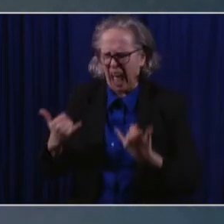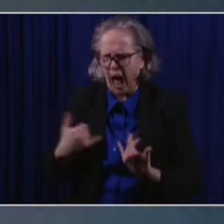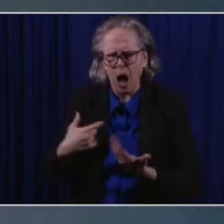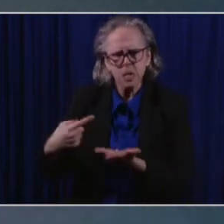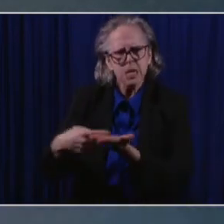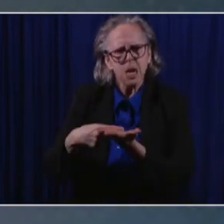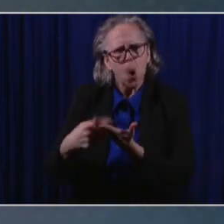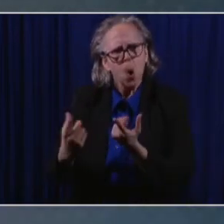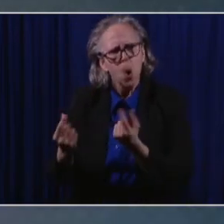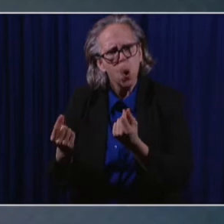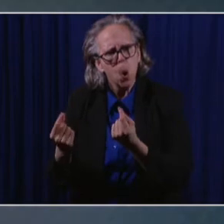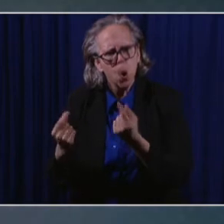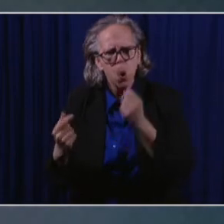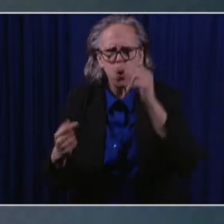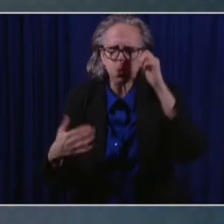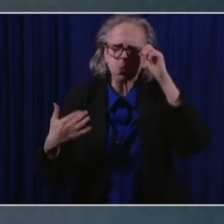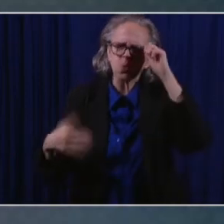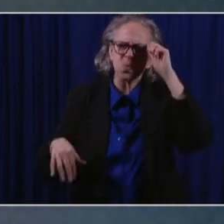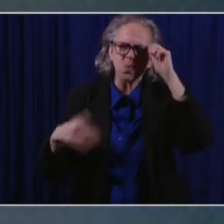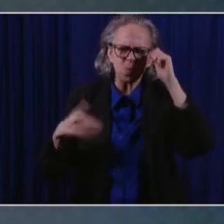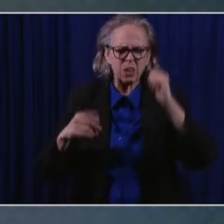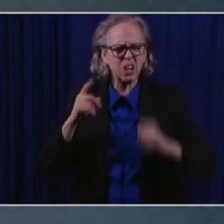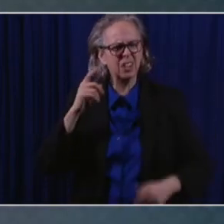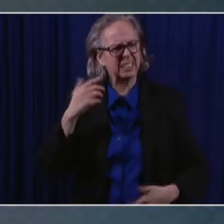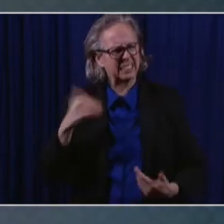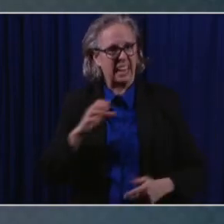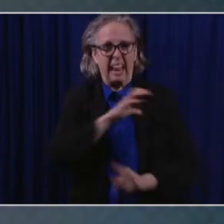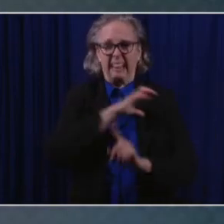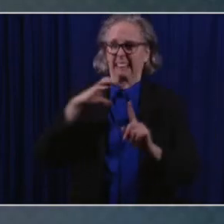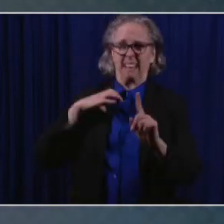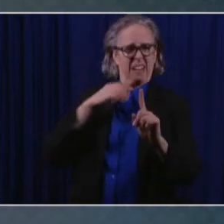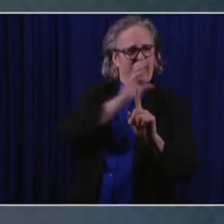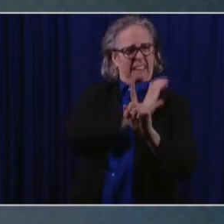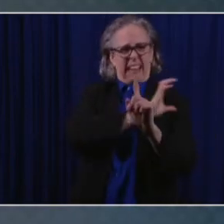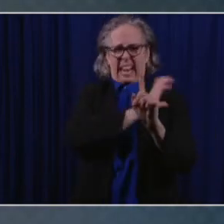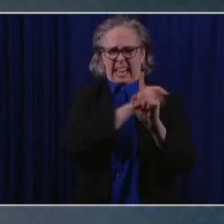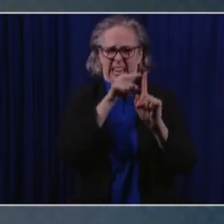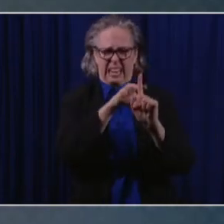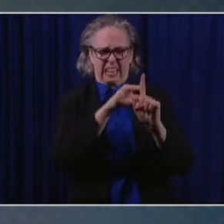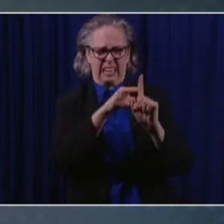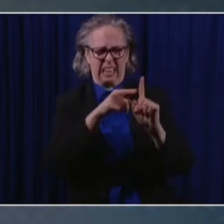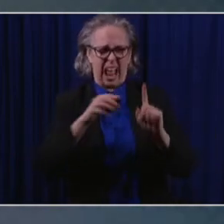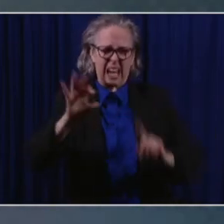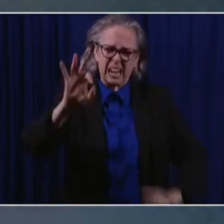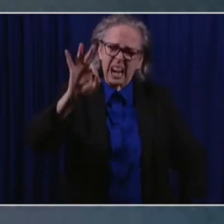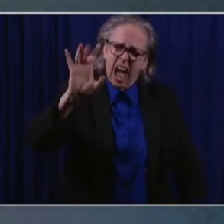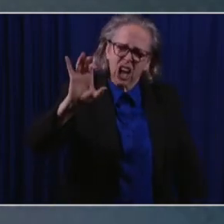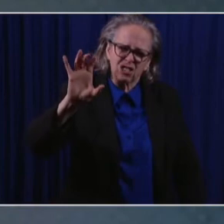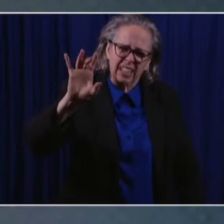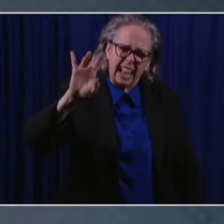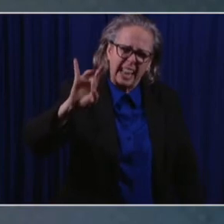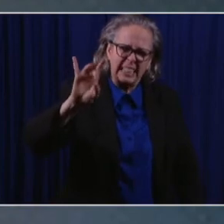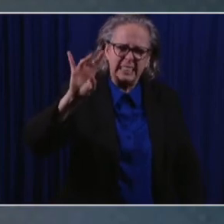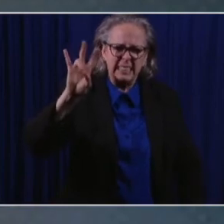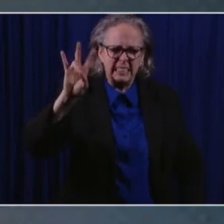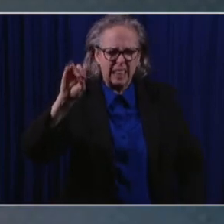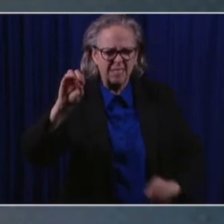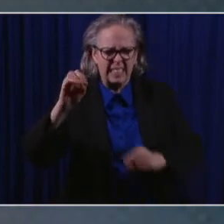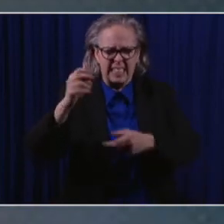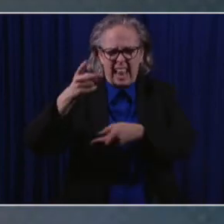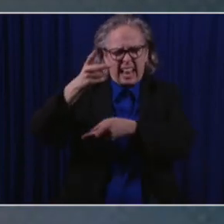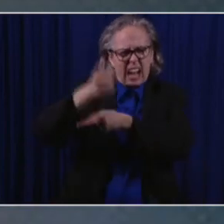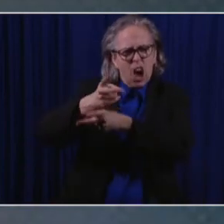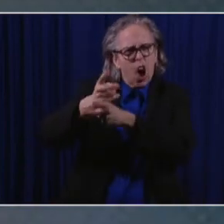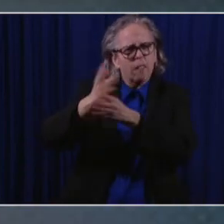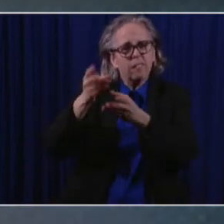and this was echoed in the other systems, we have 970 caregivers out. and they're out because they're either on quarantine